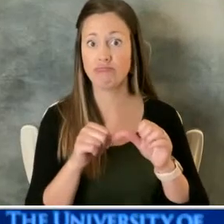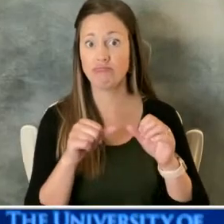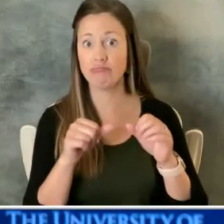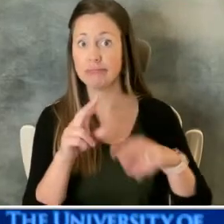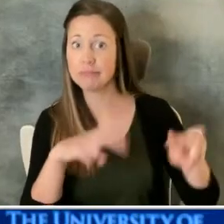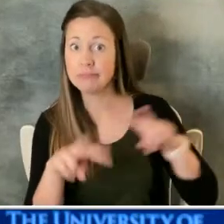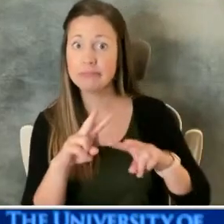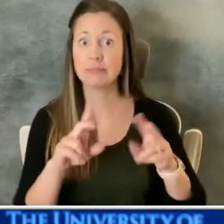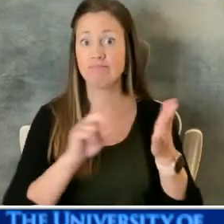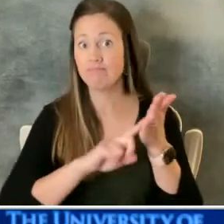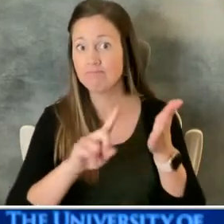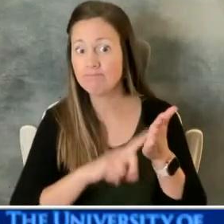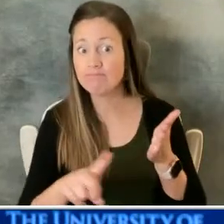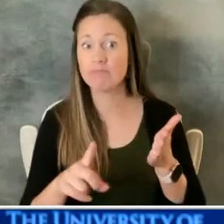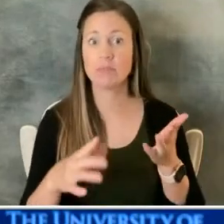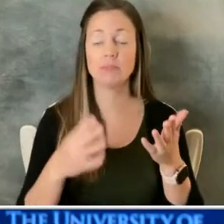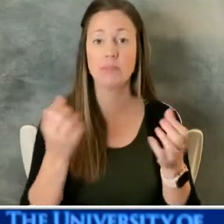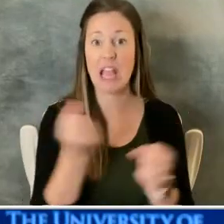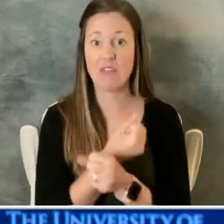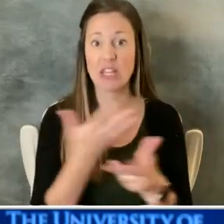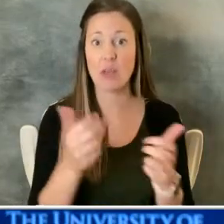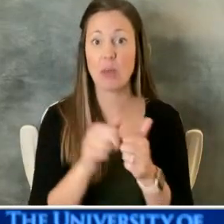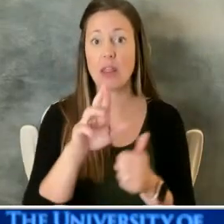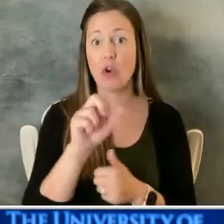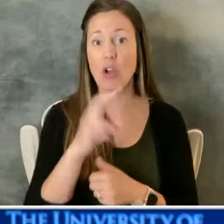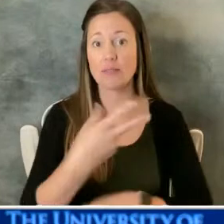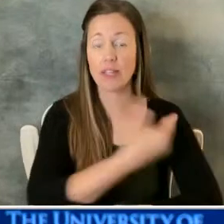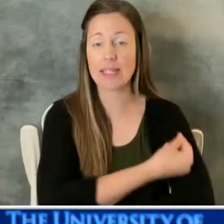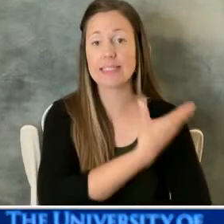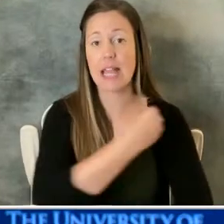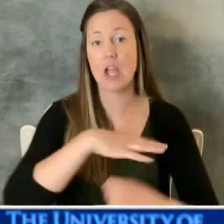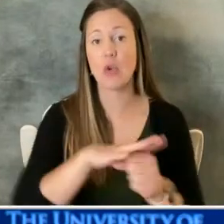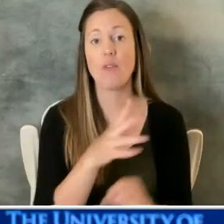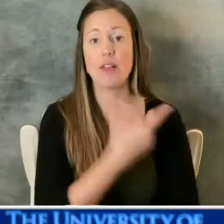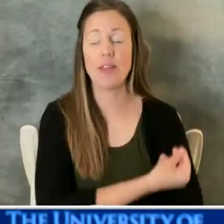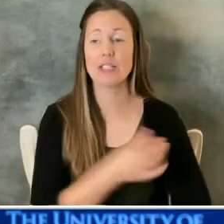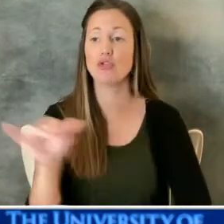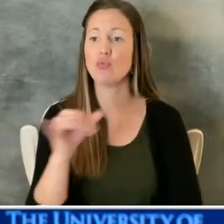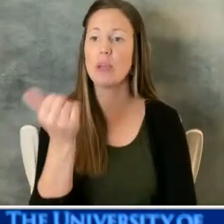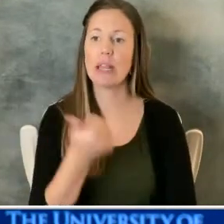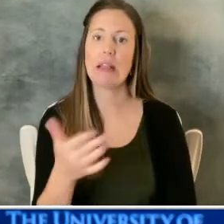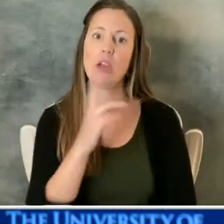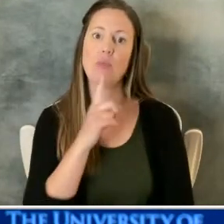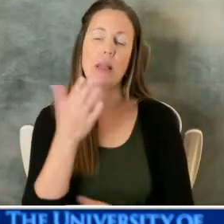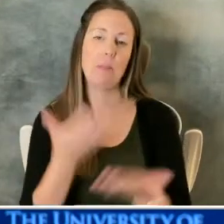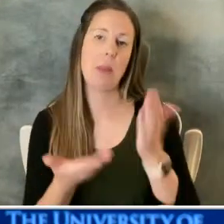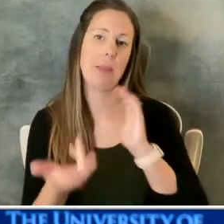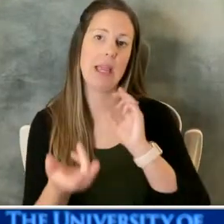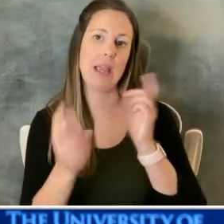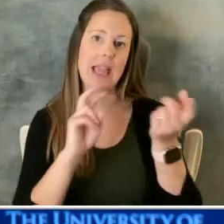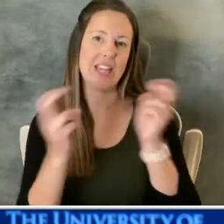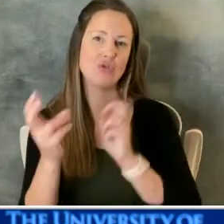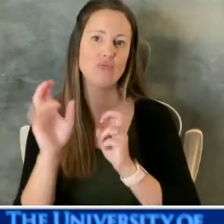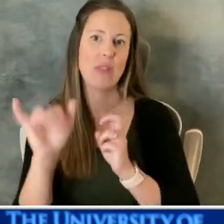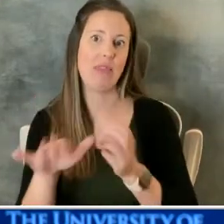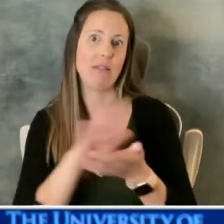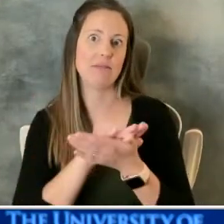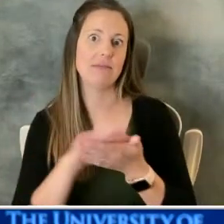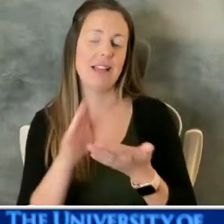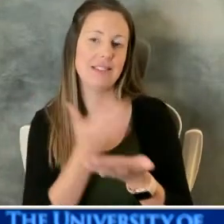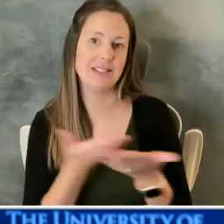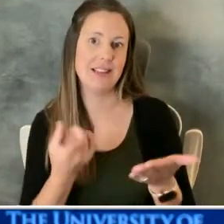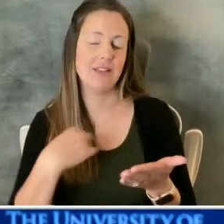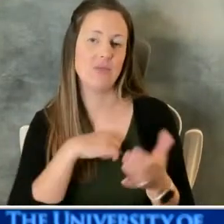RSV vaccine, just as we do for the COVID vaccine, for anything that may be an issue. That is the nice thing that we continue to do, is that